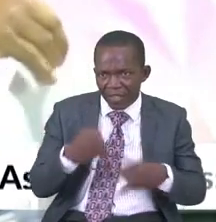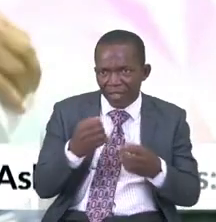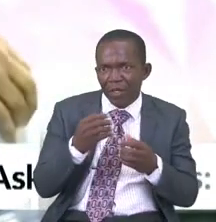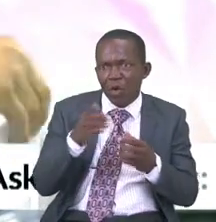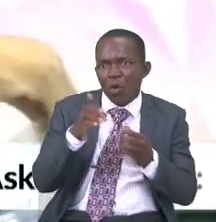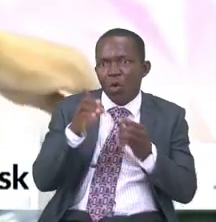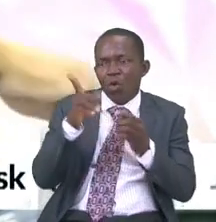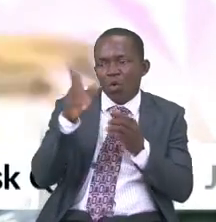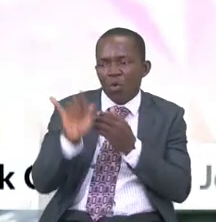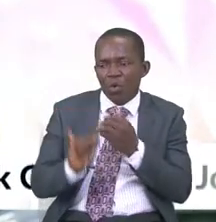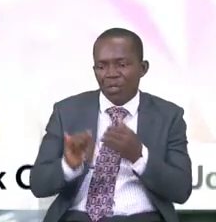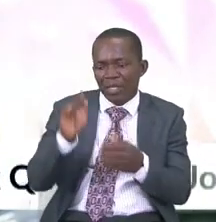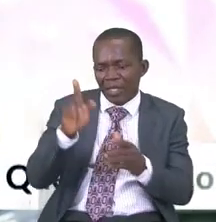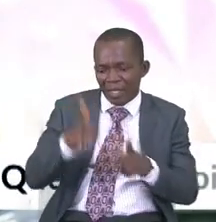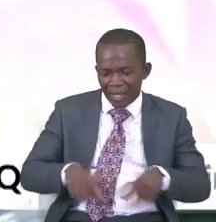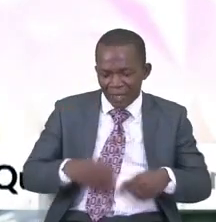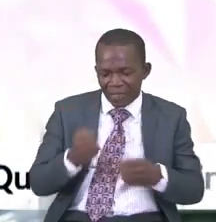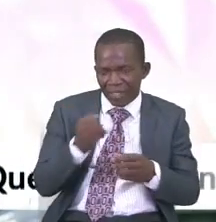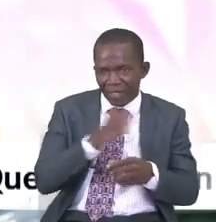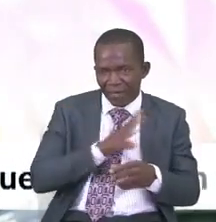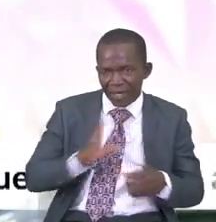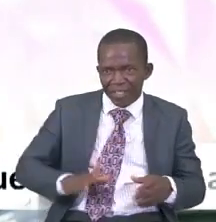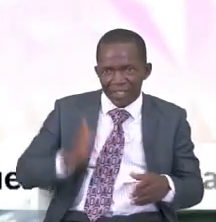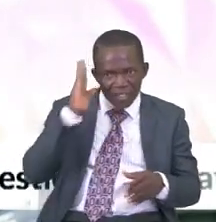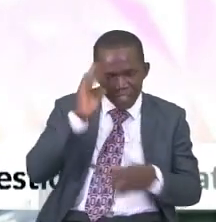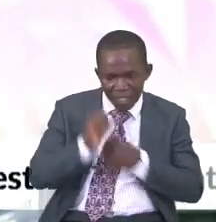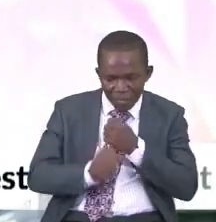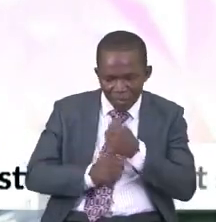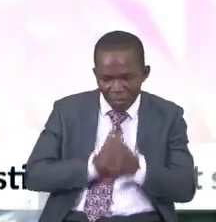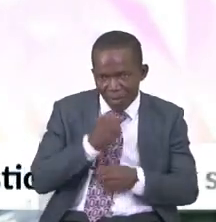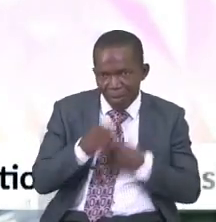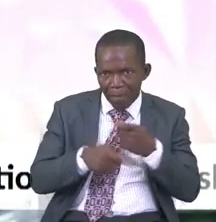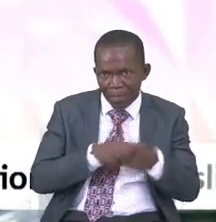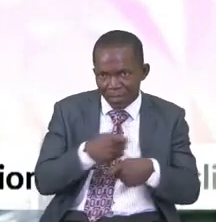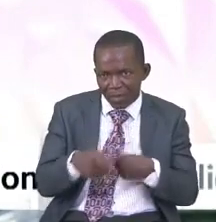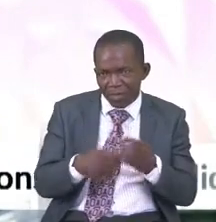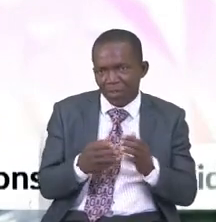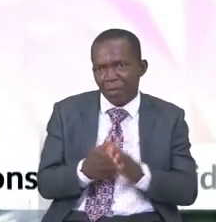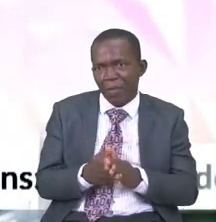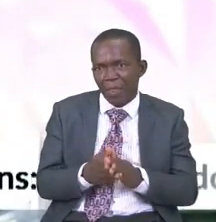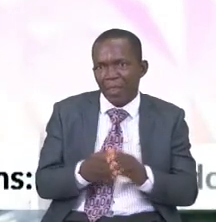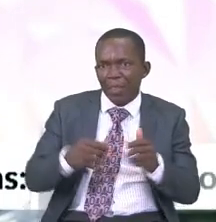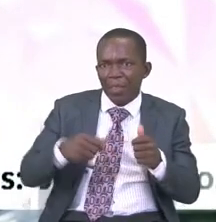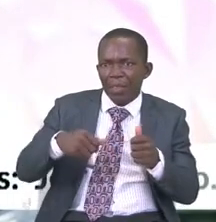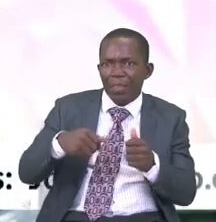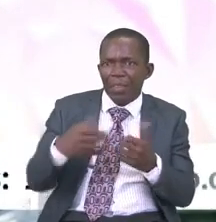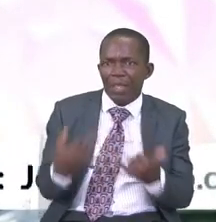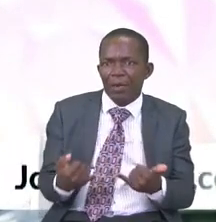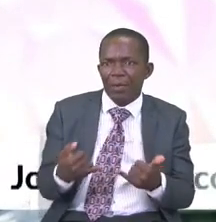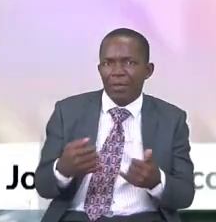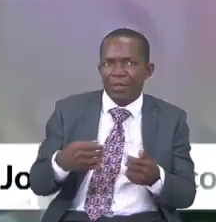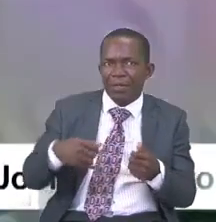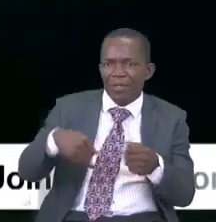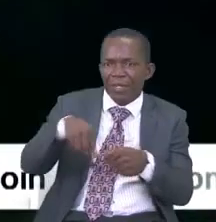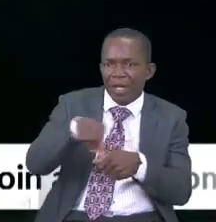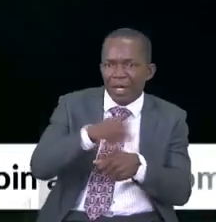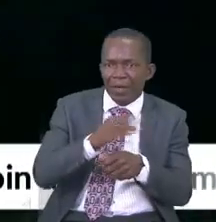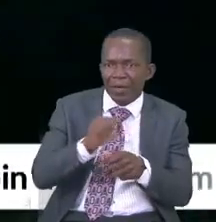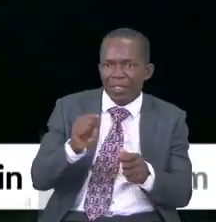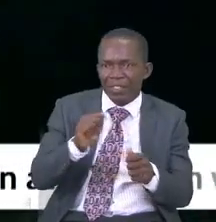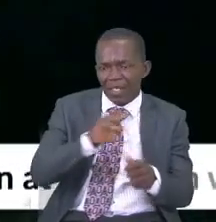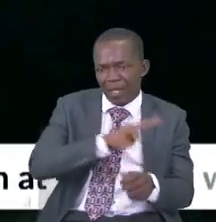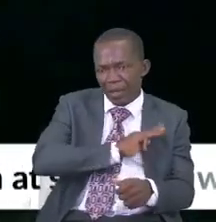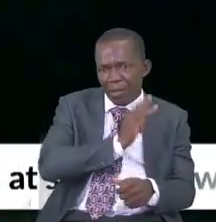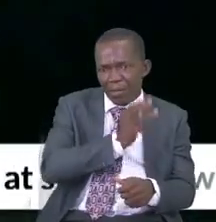The anointed missionaries. The anointed missionaries. So now they've been called. Now